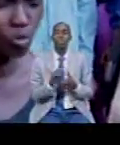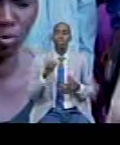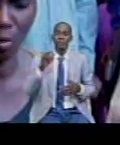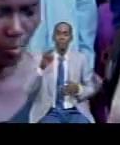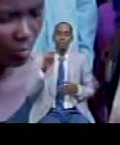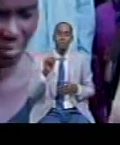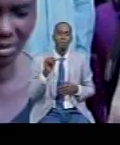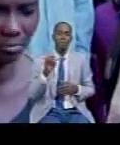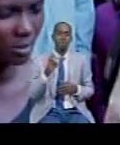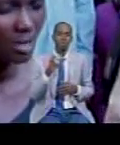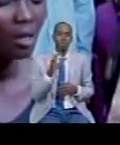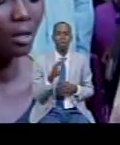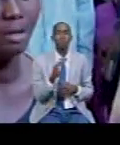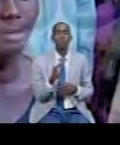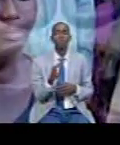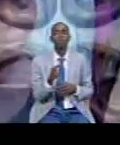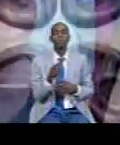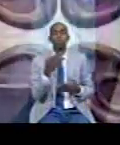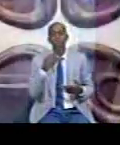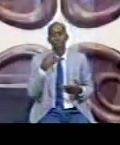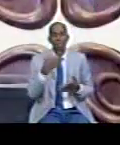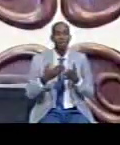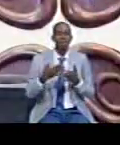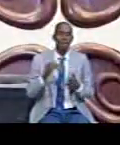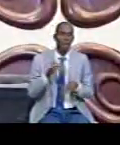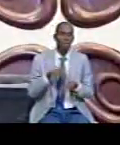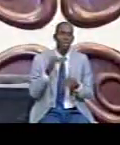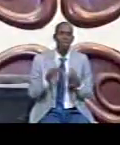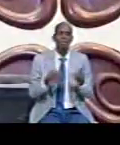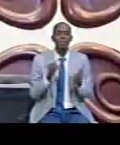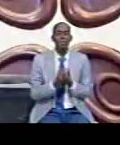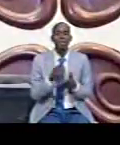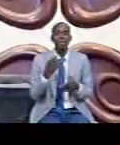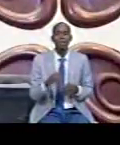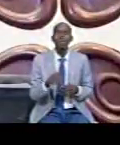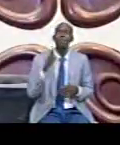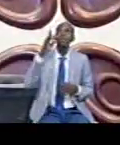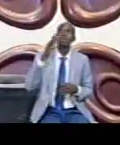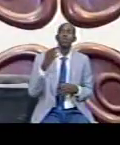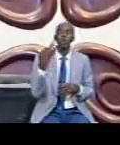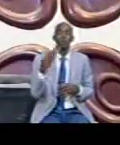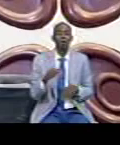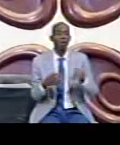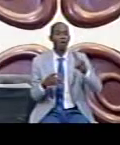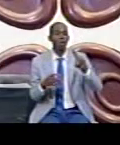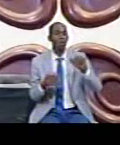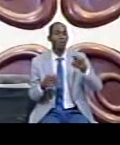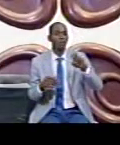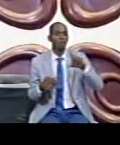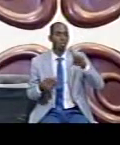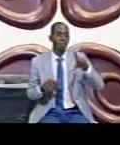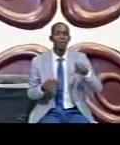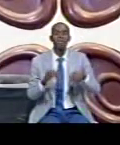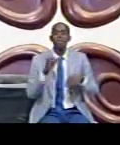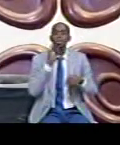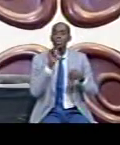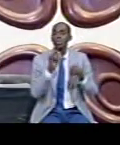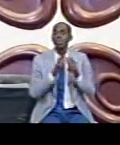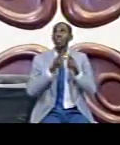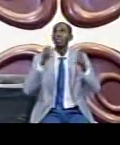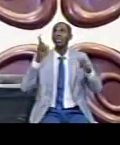confessed that the God of Shadrach, Meshach, and Abednego, the God of Daniel, is a great God. But it's